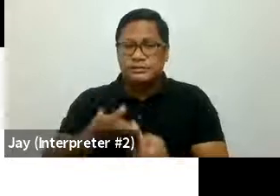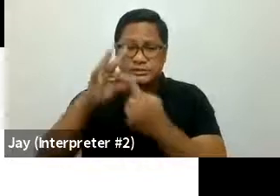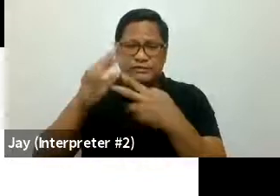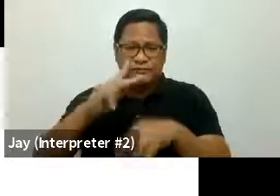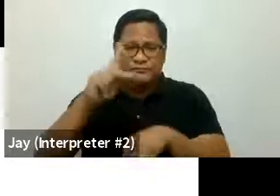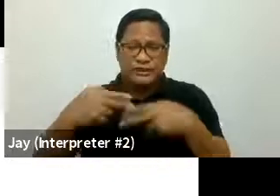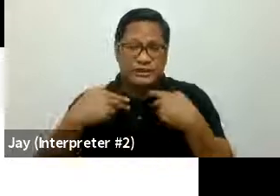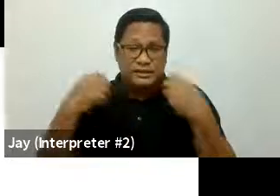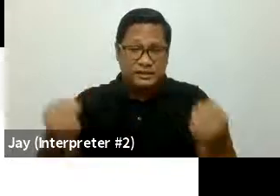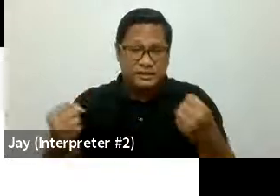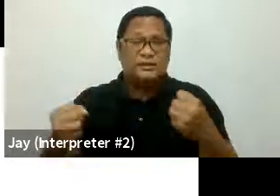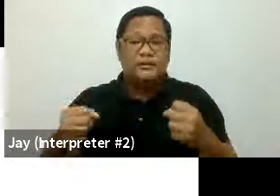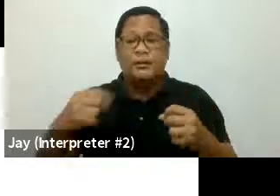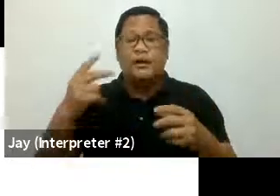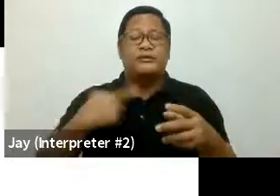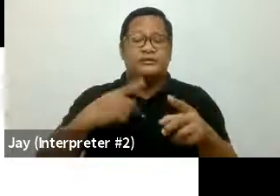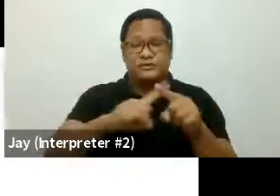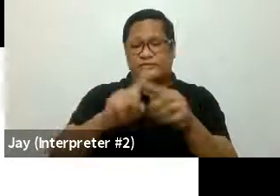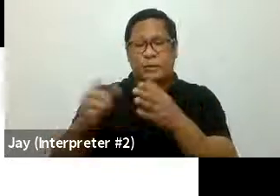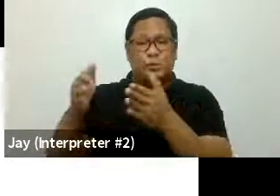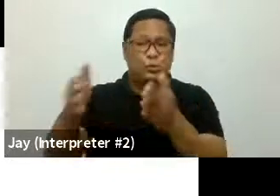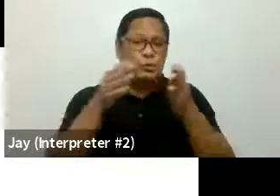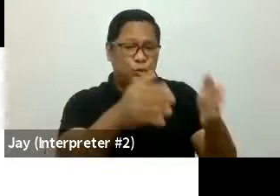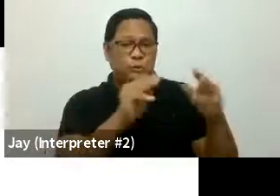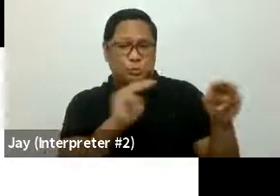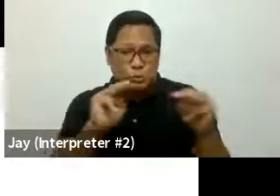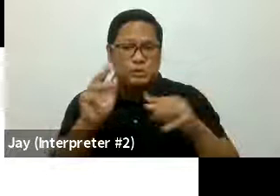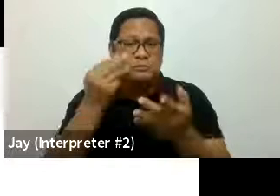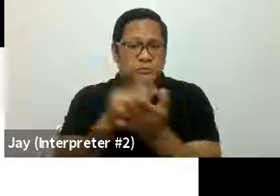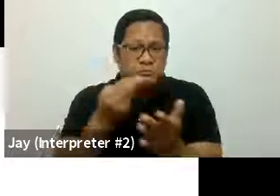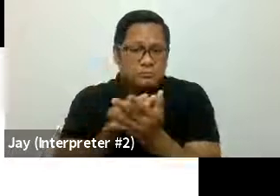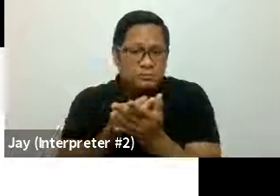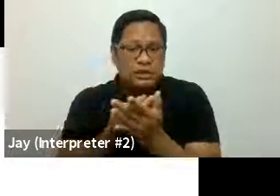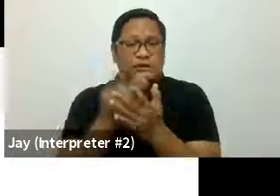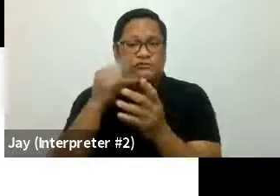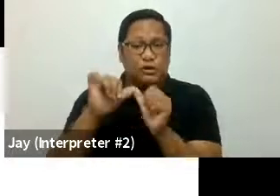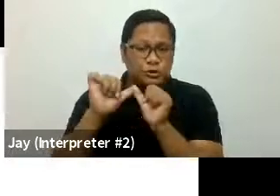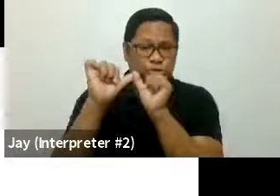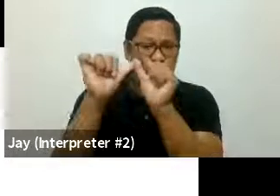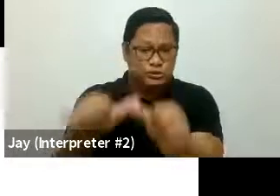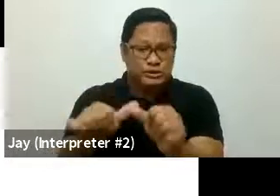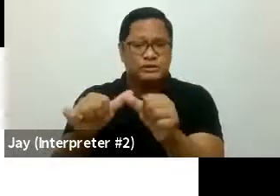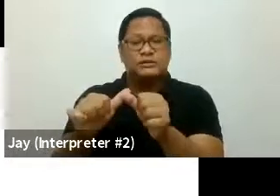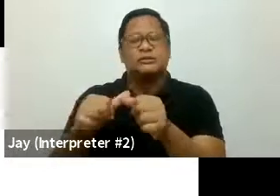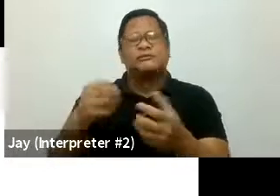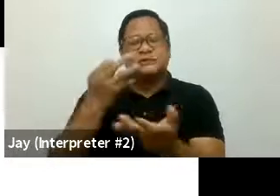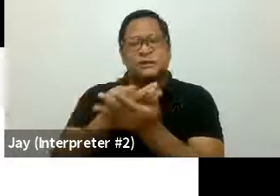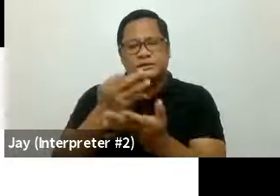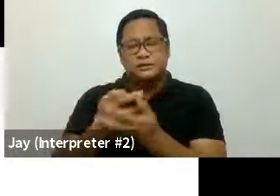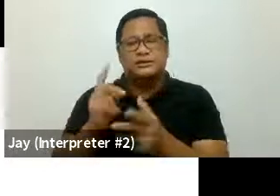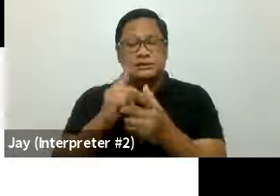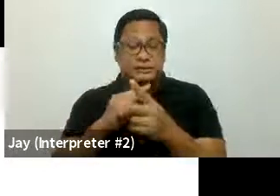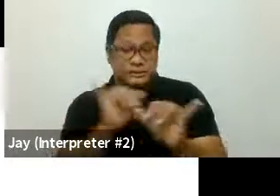premiums, because those are your mechanisms of mobilizing money to ensure that sustained domestic government finance. We've also